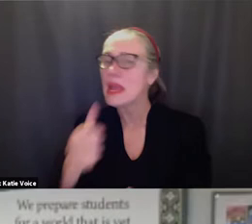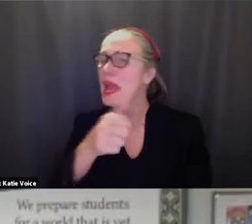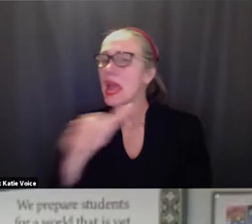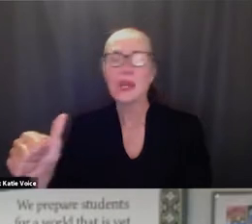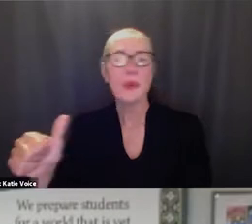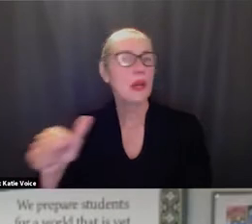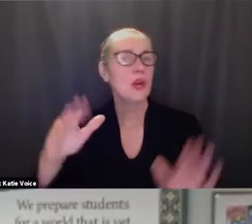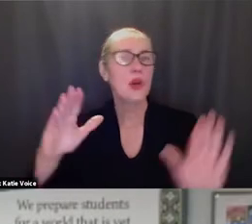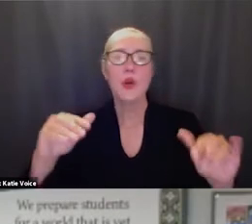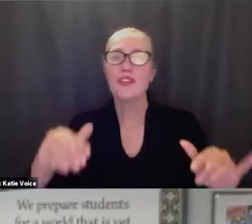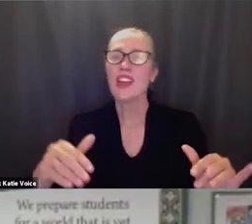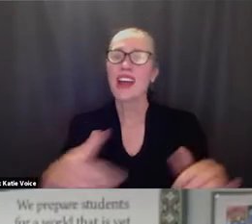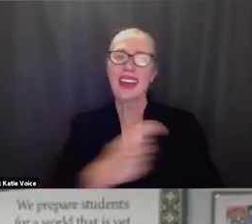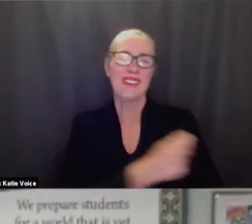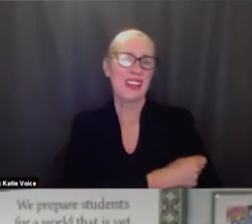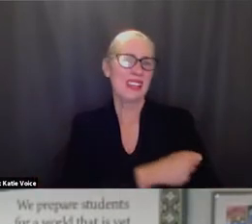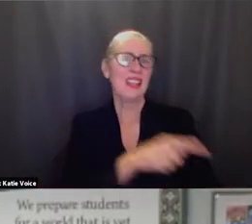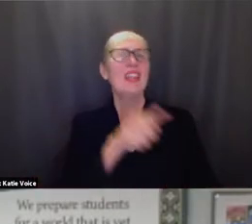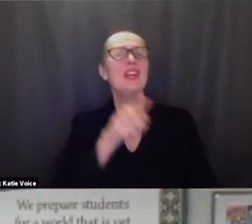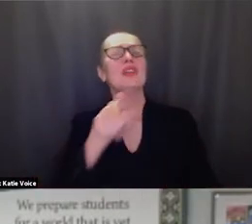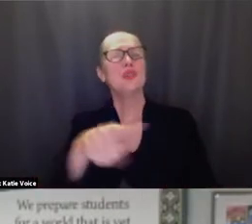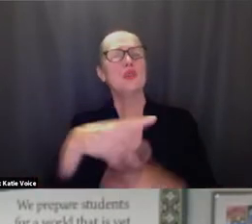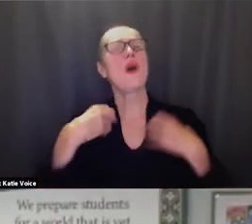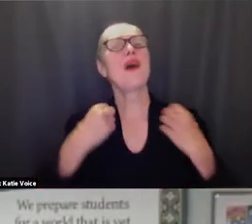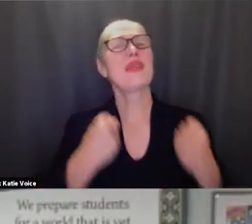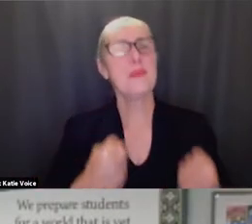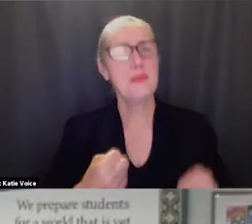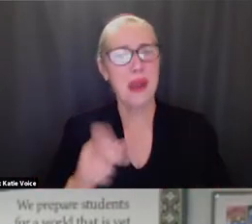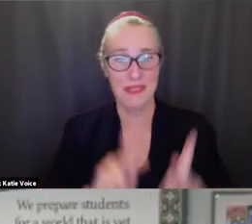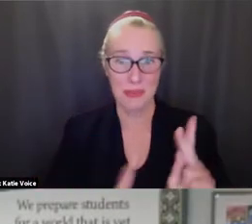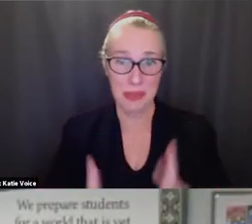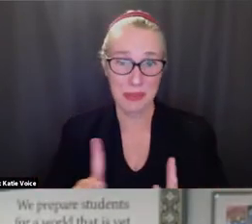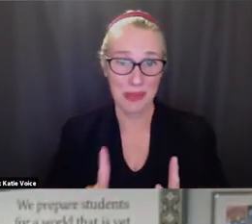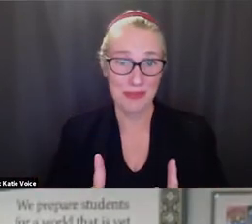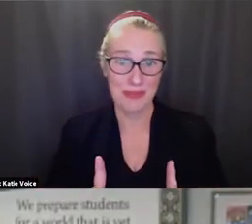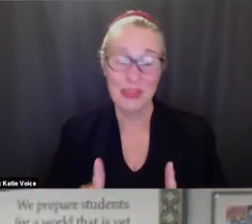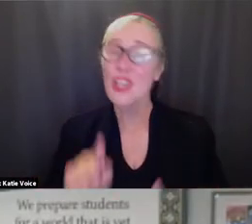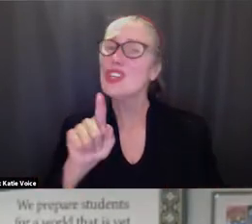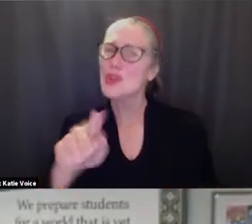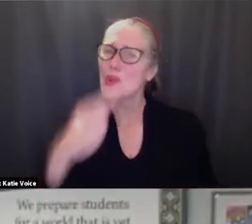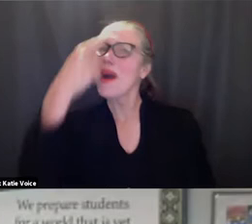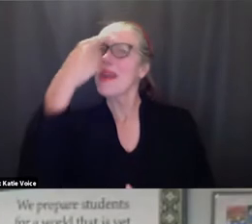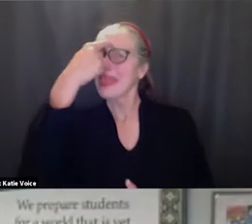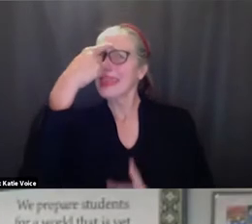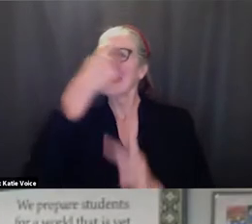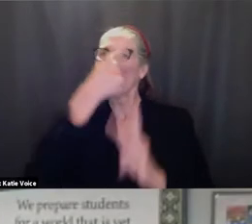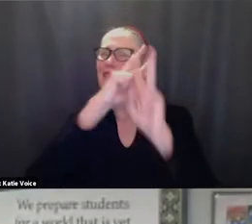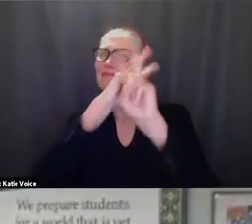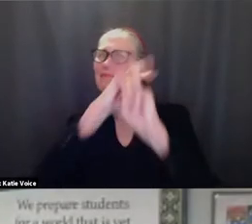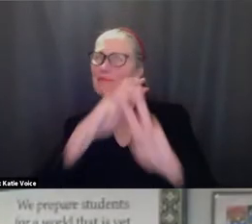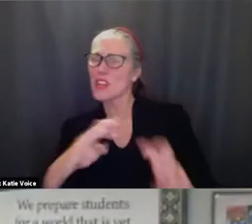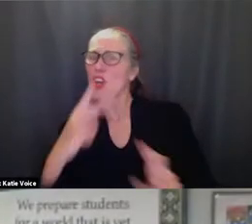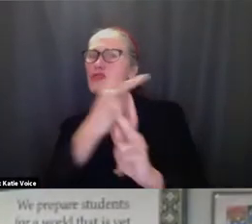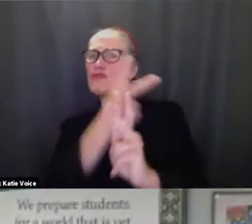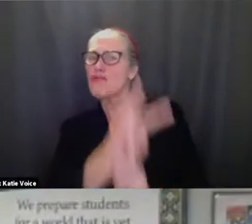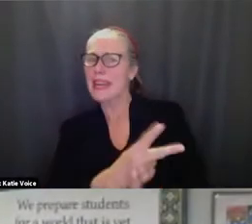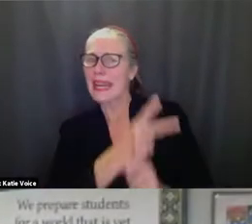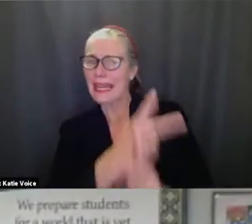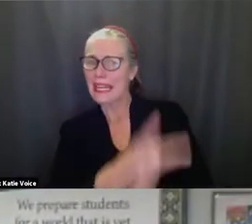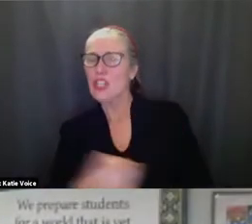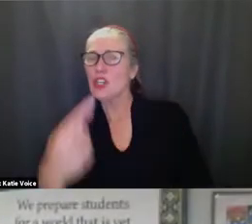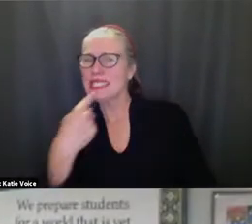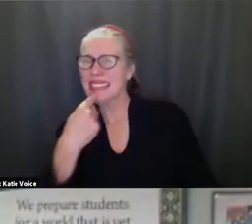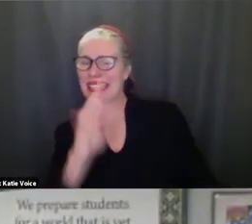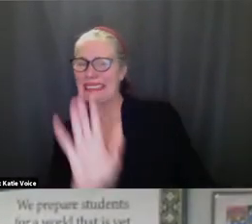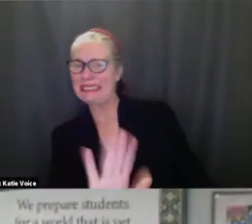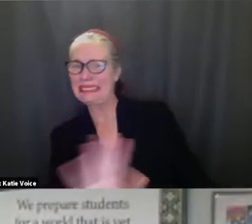taking it just just know that you're the brave ones you're the ones that are thinking critically here you're the ones that are saying you know what